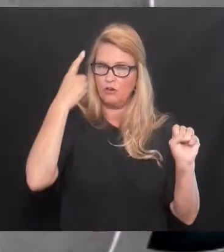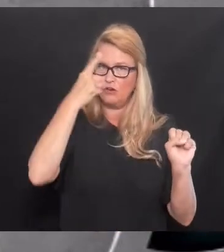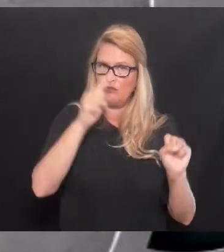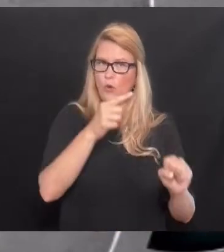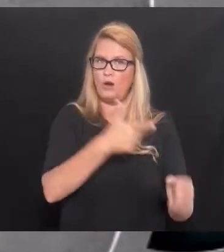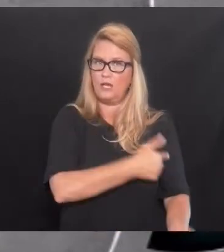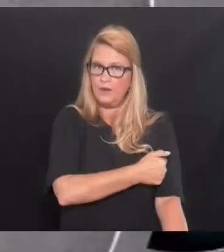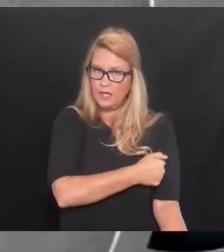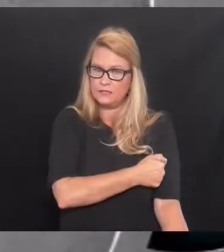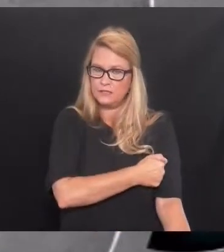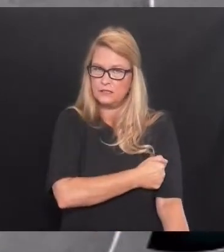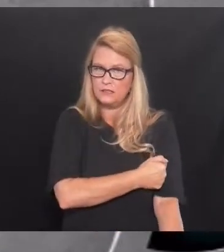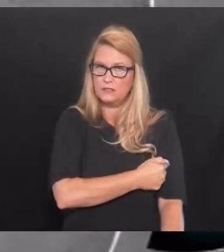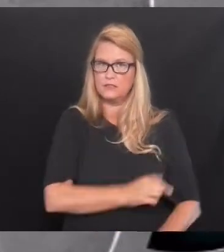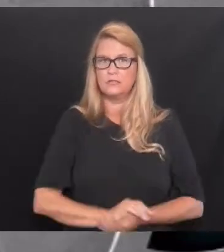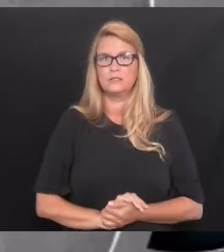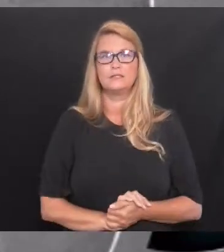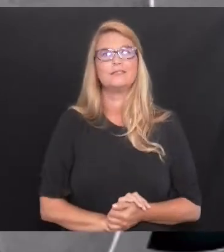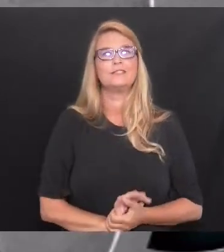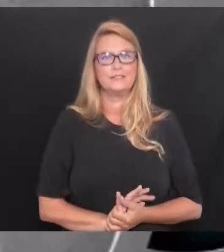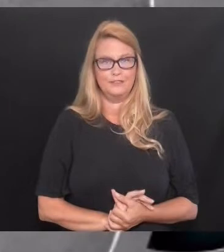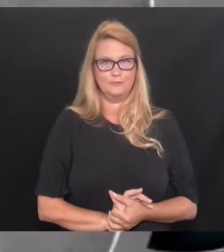encourage people to come back and get the second shot.